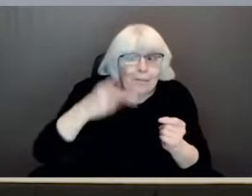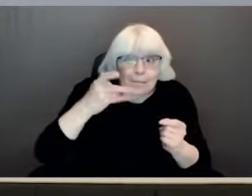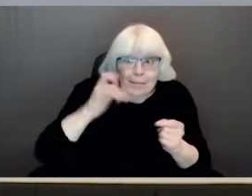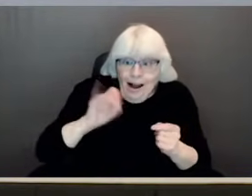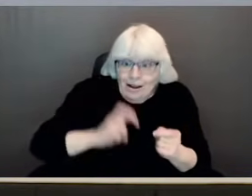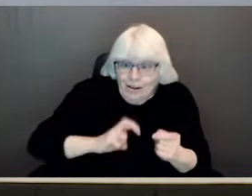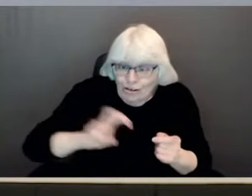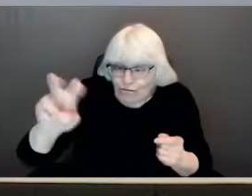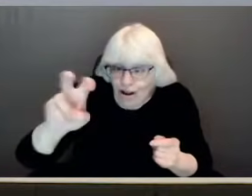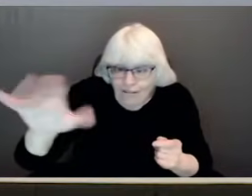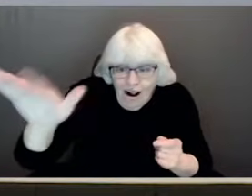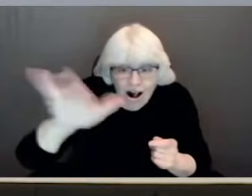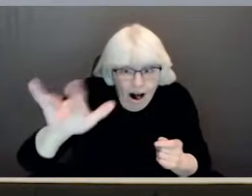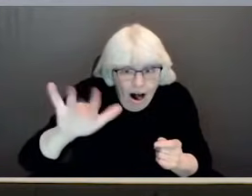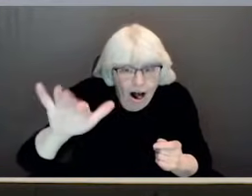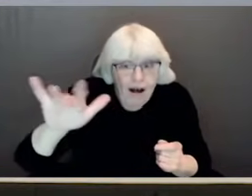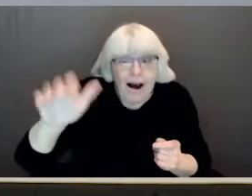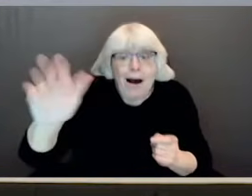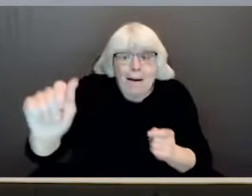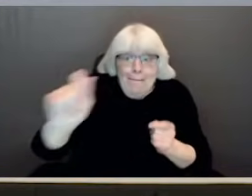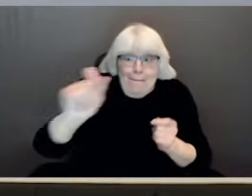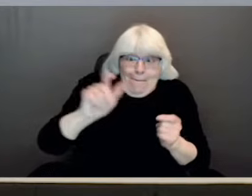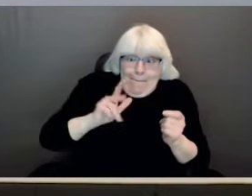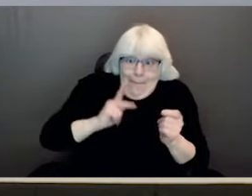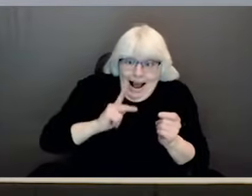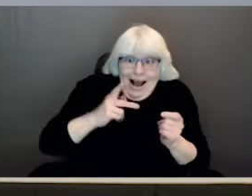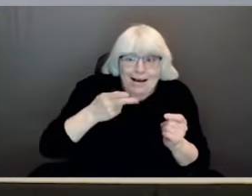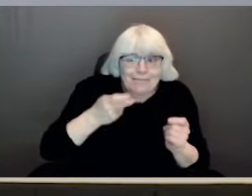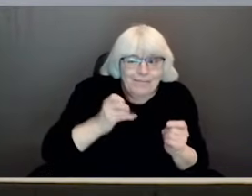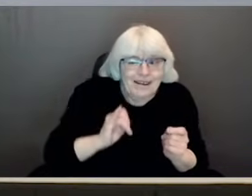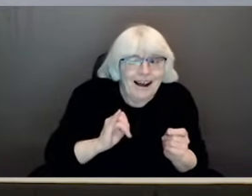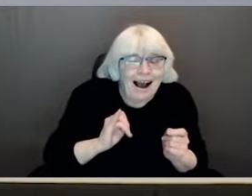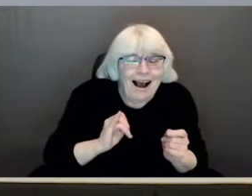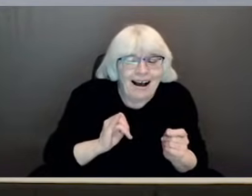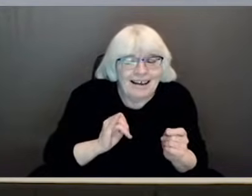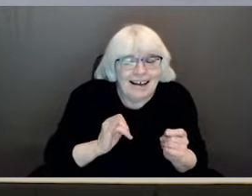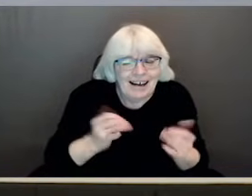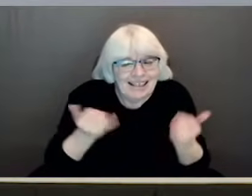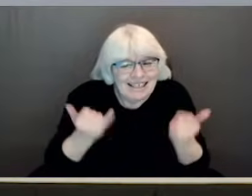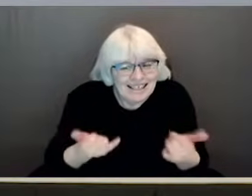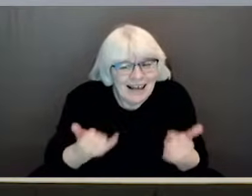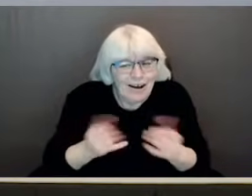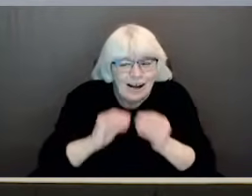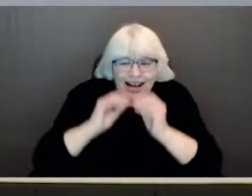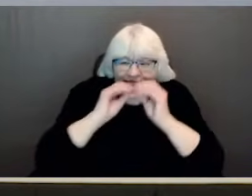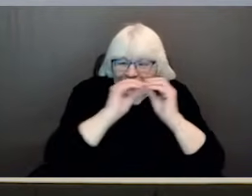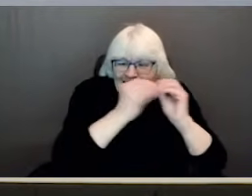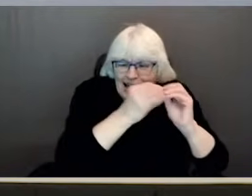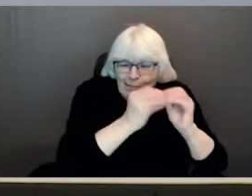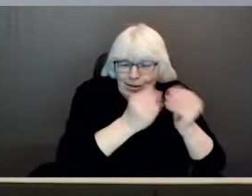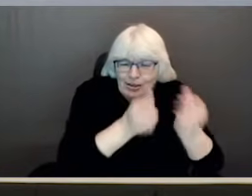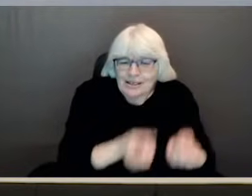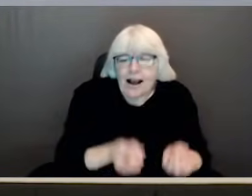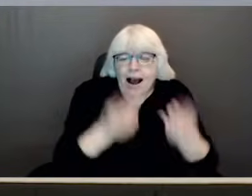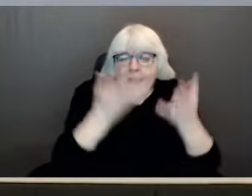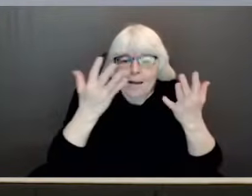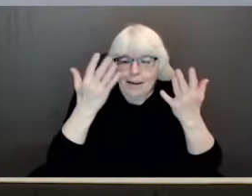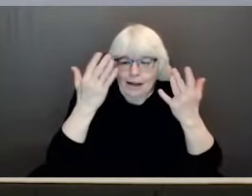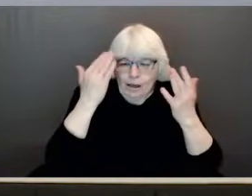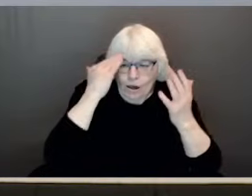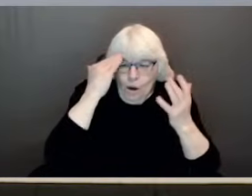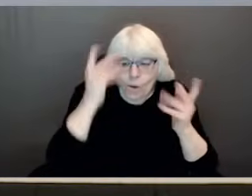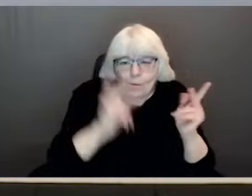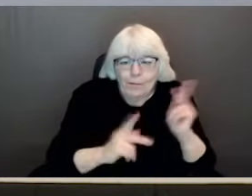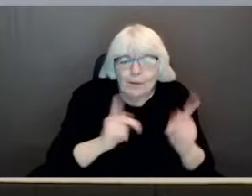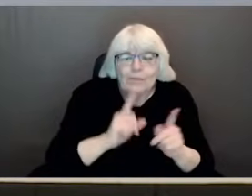people are getting tested every week, so we have a good sense that number isn't dropping off. So I think